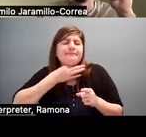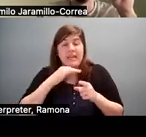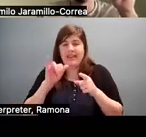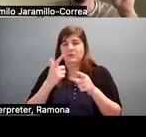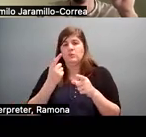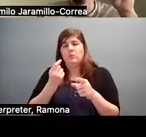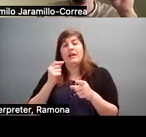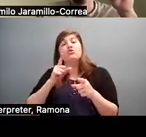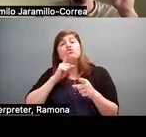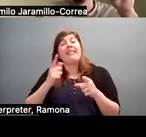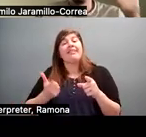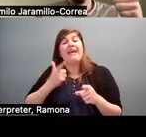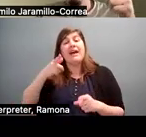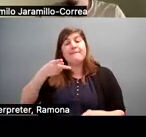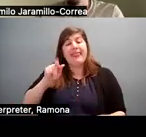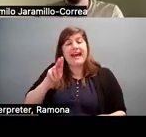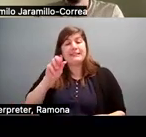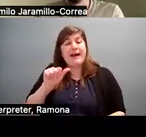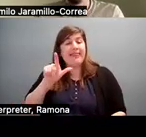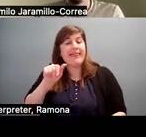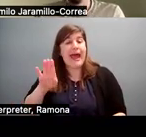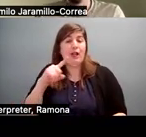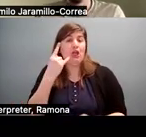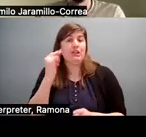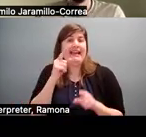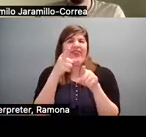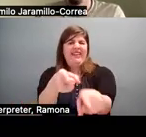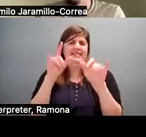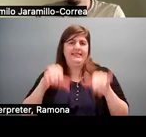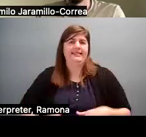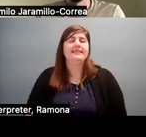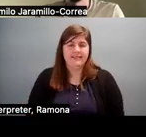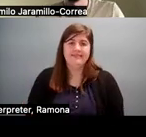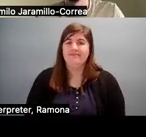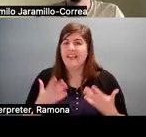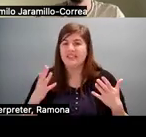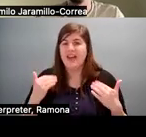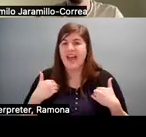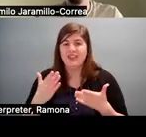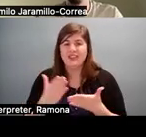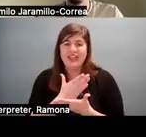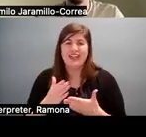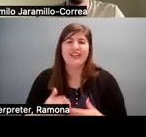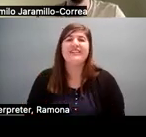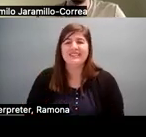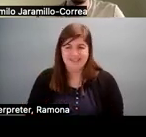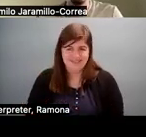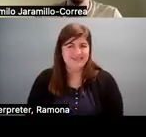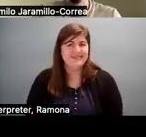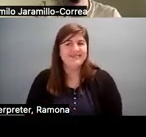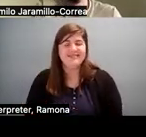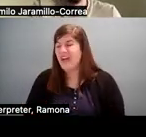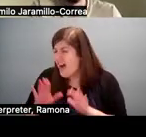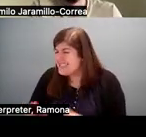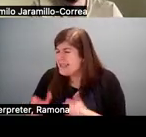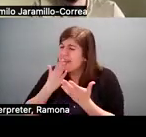like in real life. Cool. All right. That's all I had to share. That's awesome. Thank you so